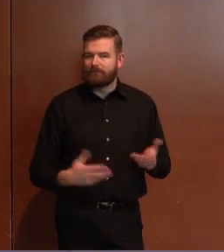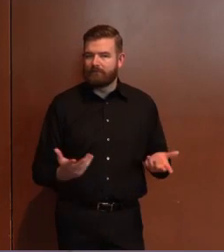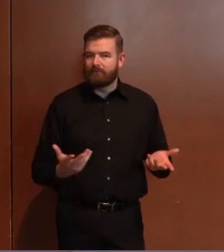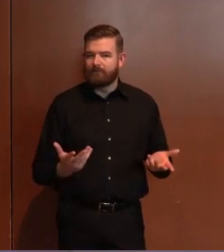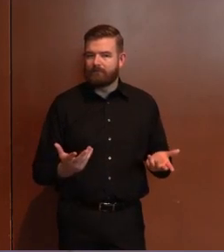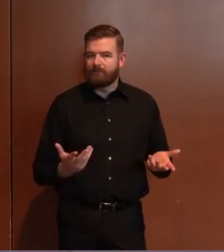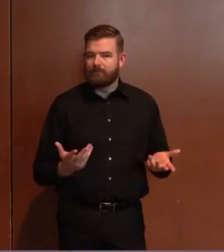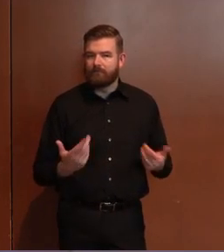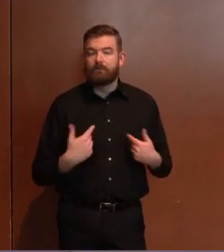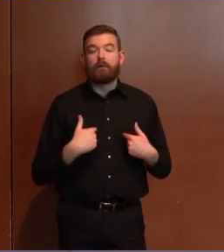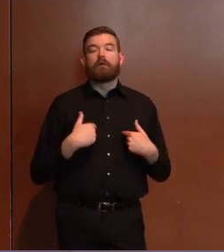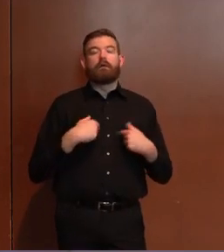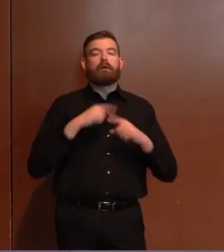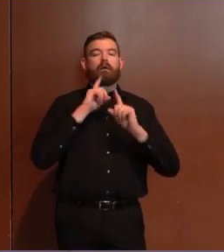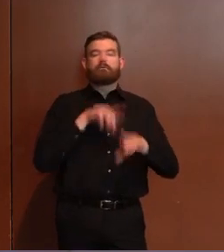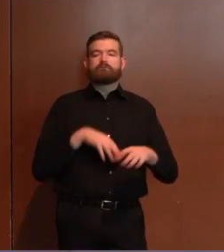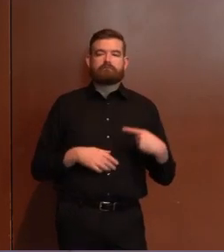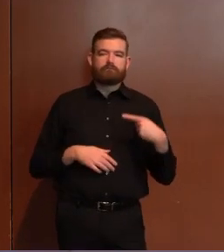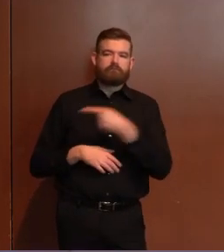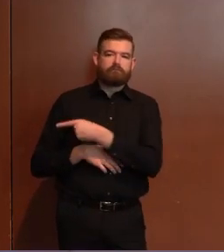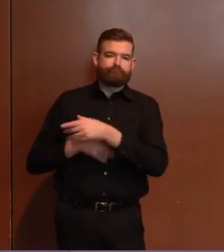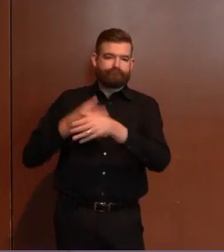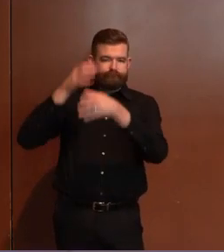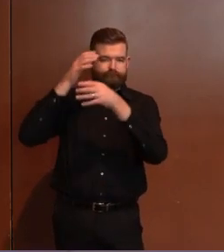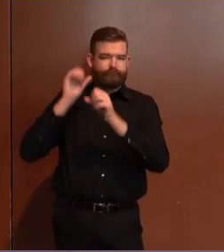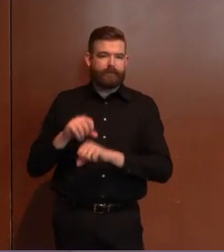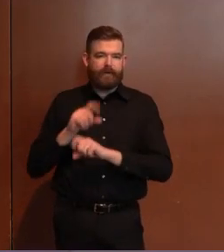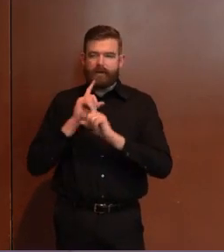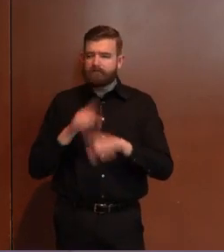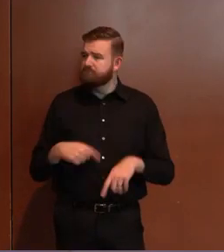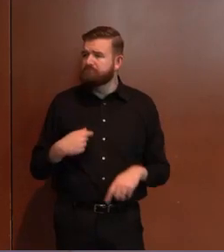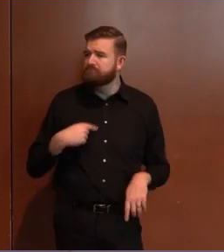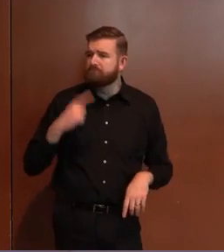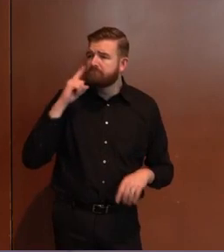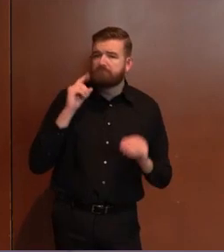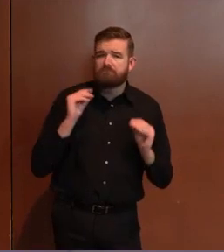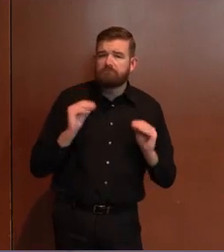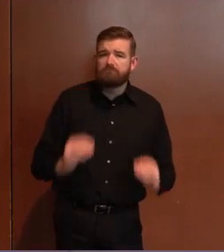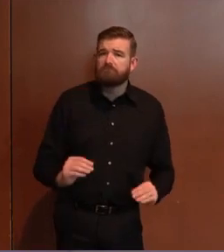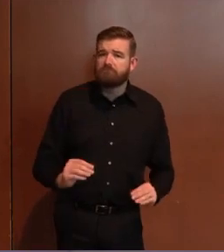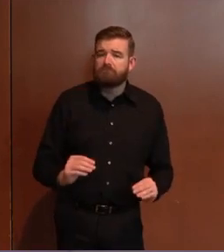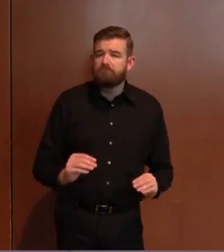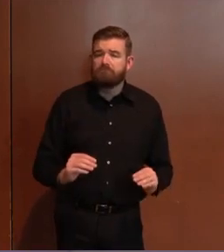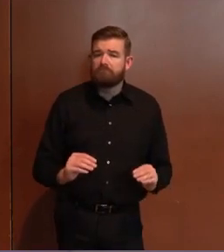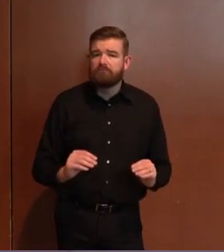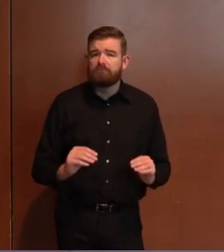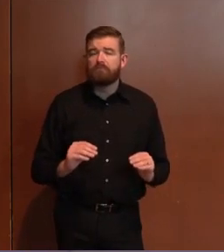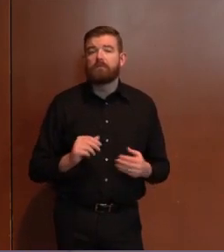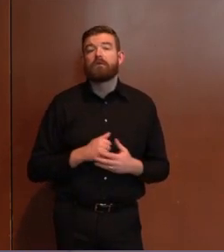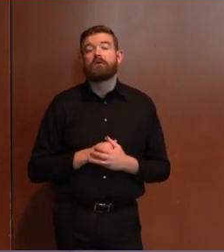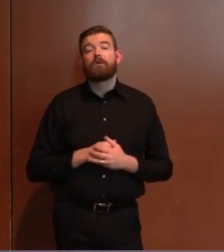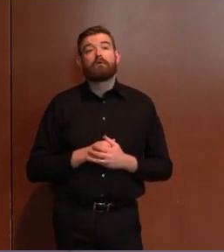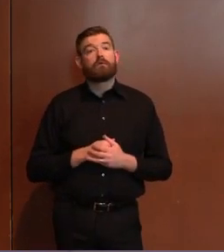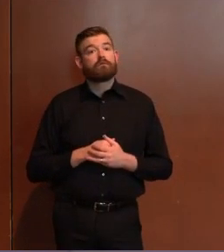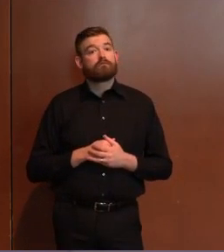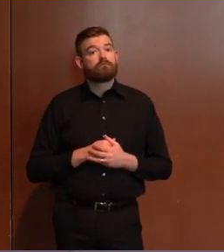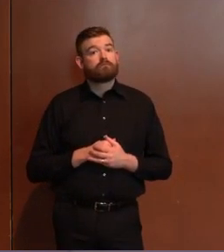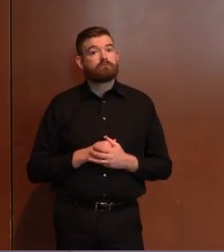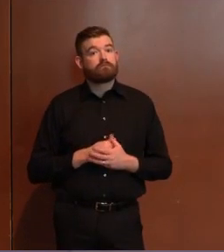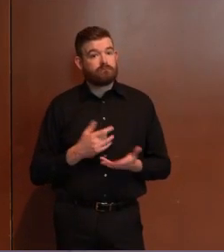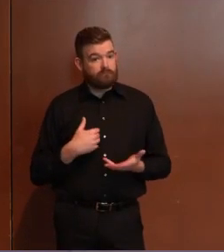that. I haven't heard a whole lot of that, but I will say this: just because I think it's fair to say, just because you tested negative a week